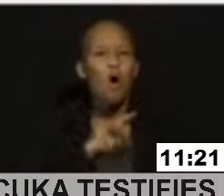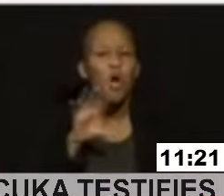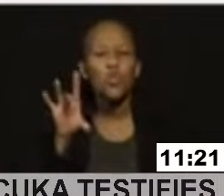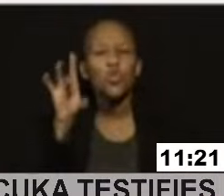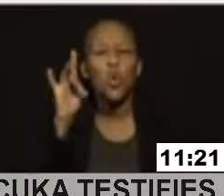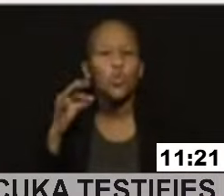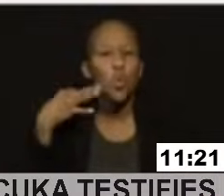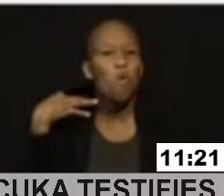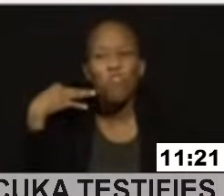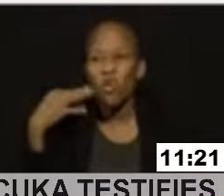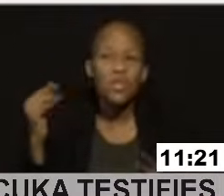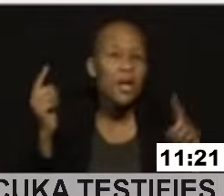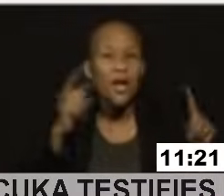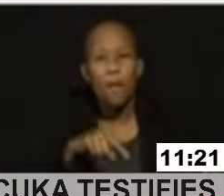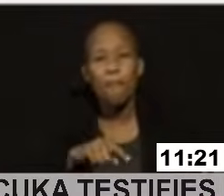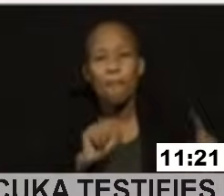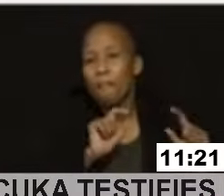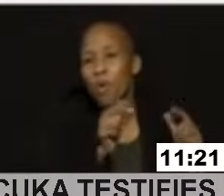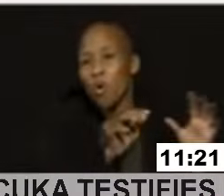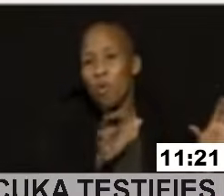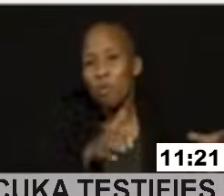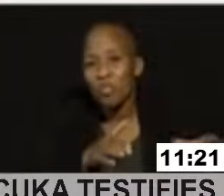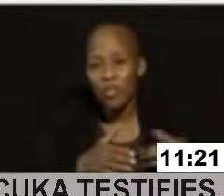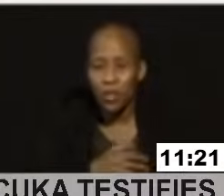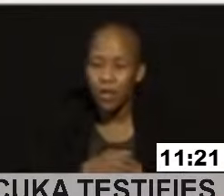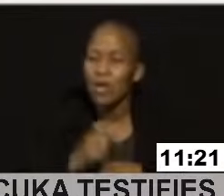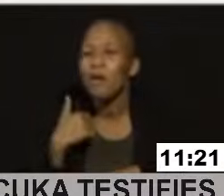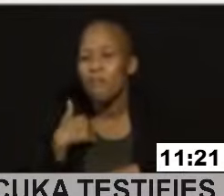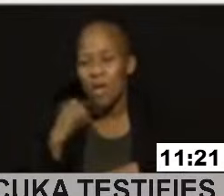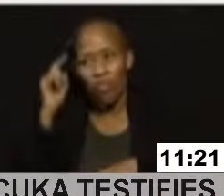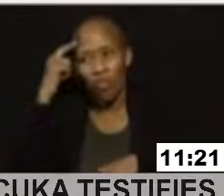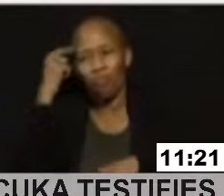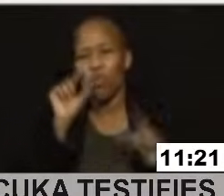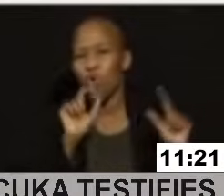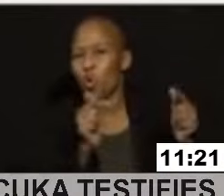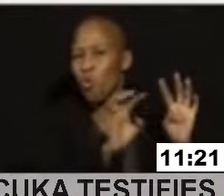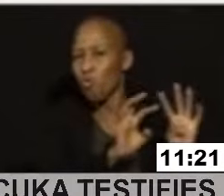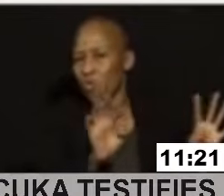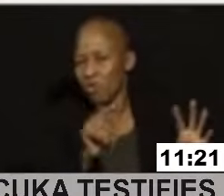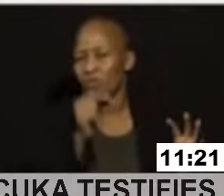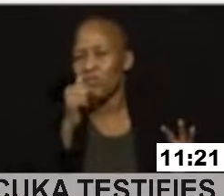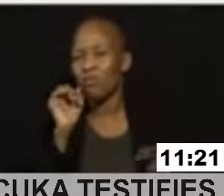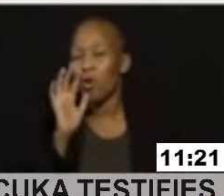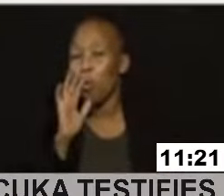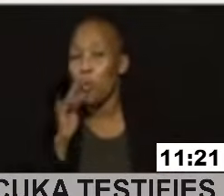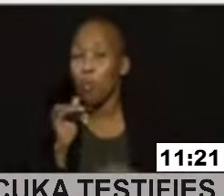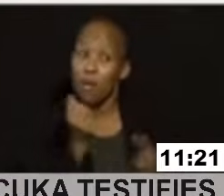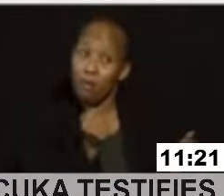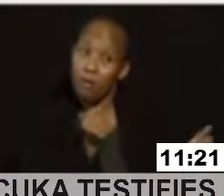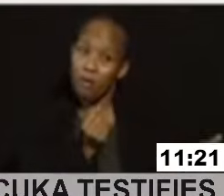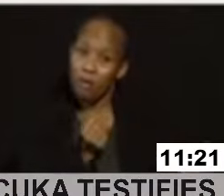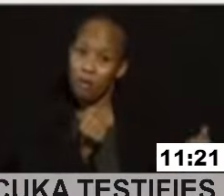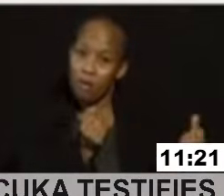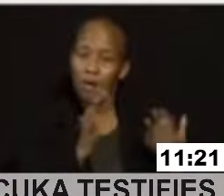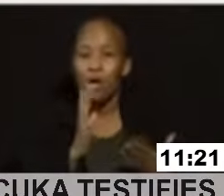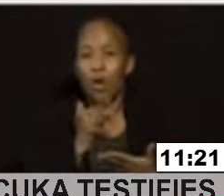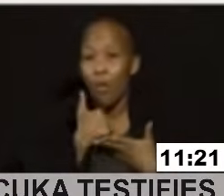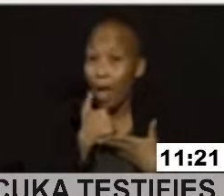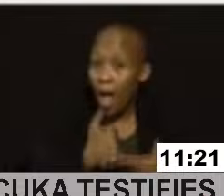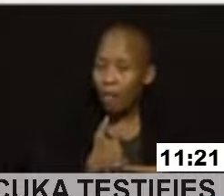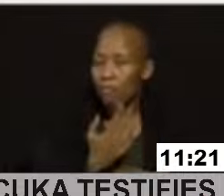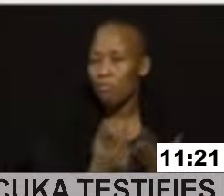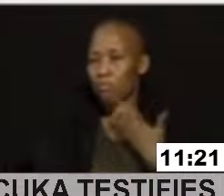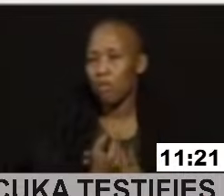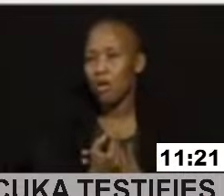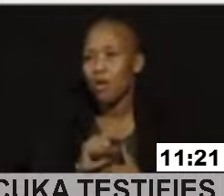Because I thought that it would assist the commission if I gave the background to what happened and what I did, because these cases were referred to